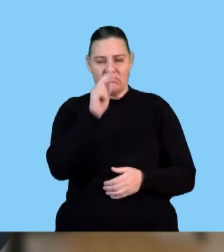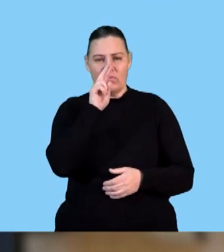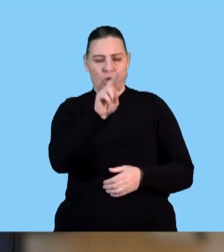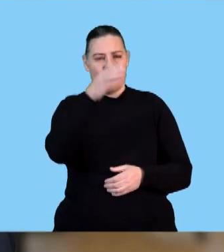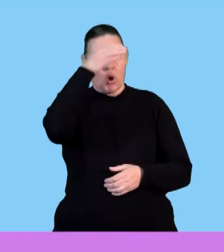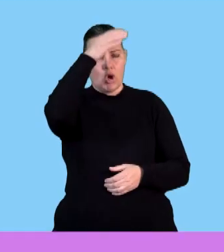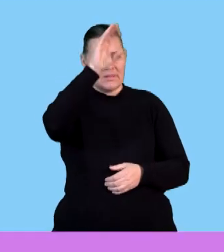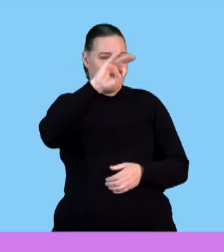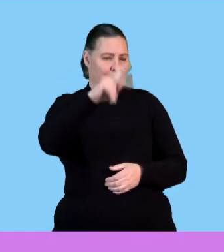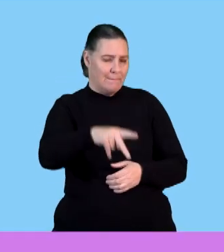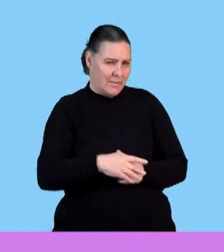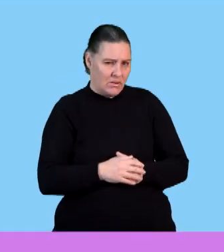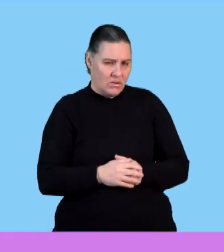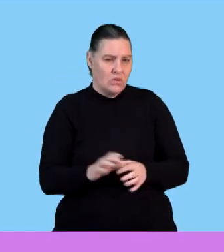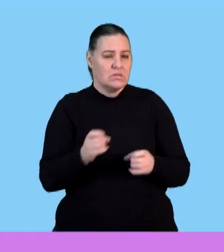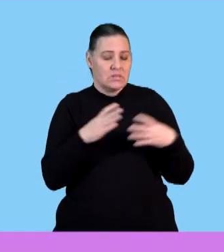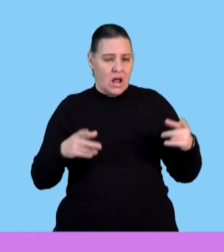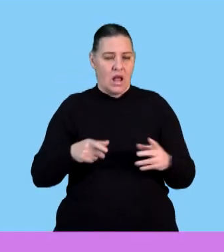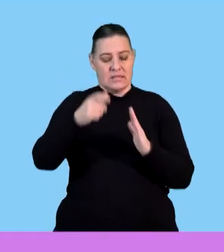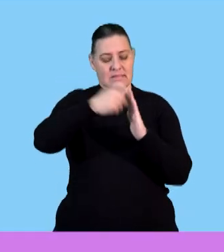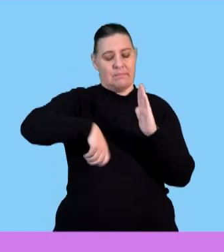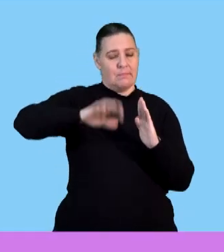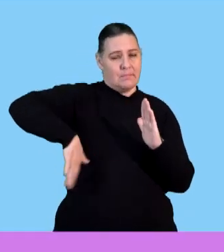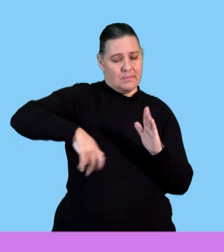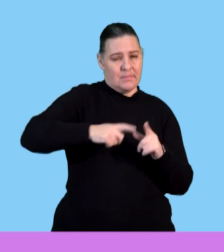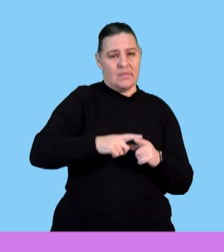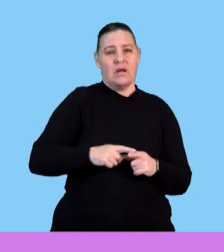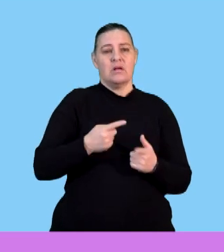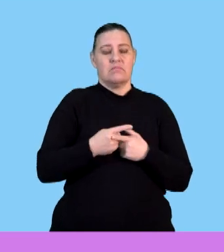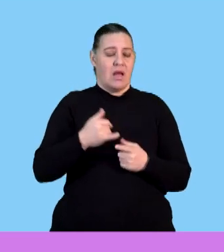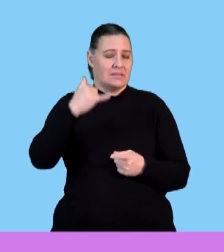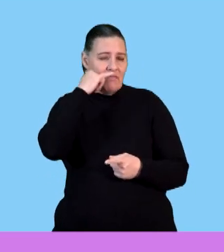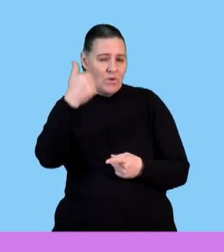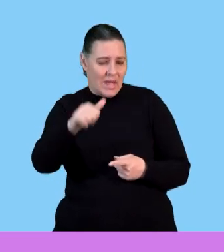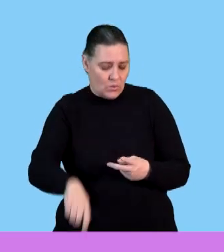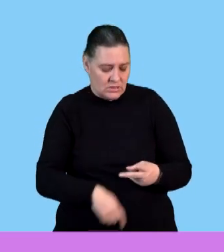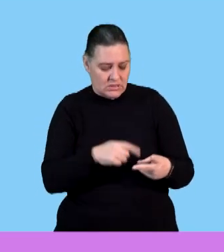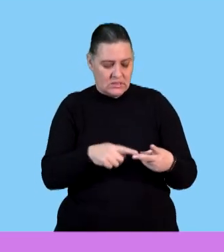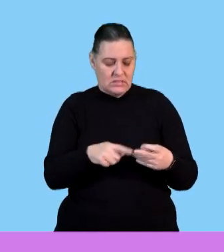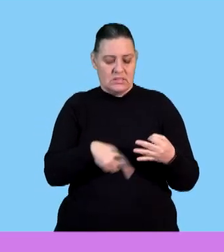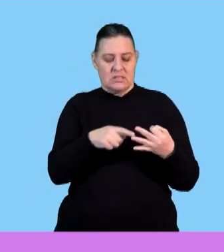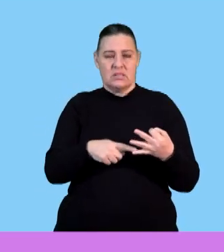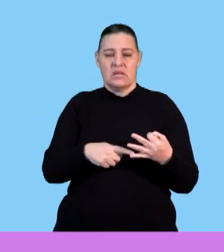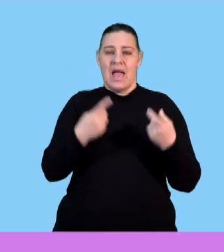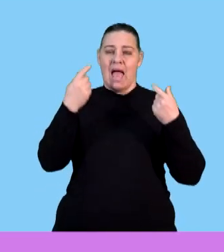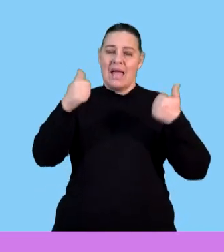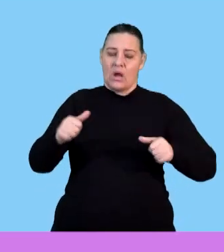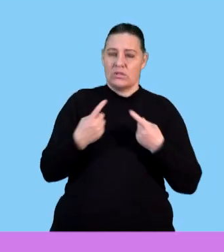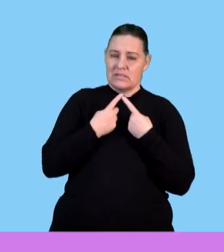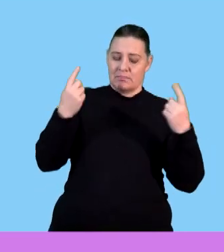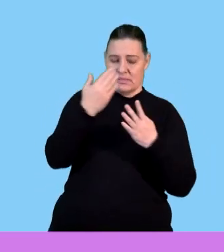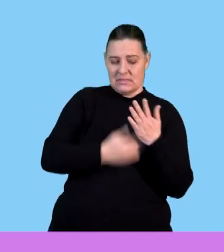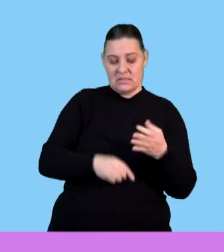So if you look at the concept map, we started on till slips, spoke about phone accounts, spoke about account